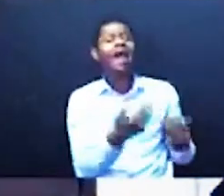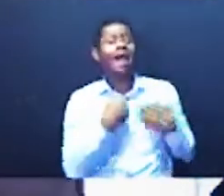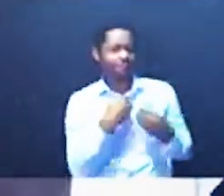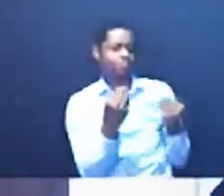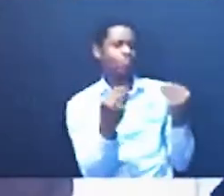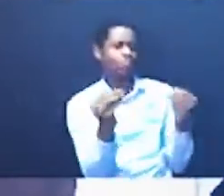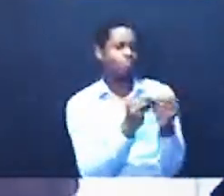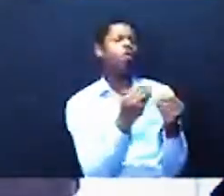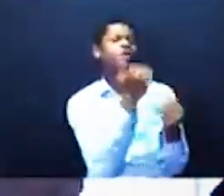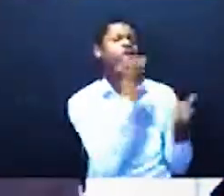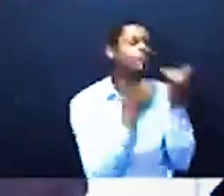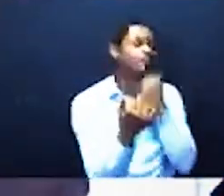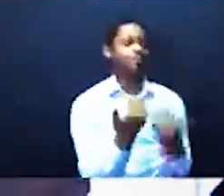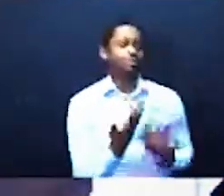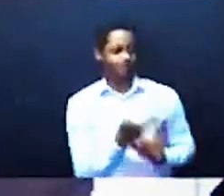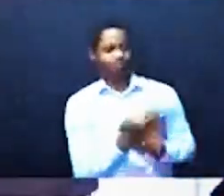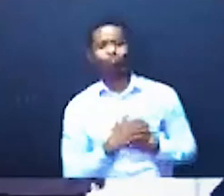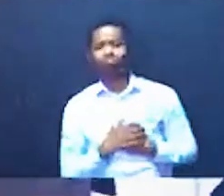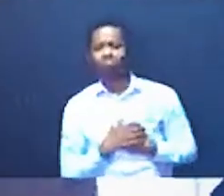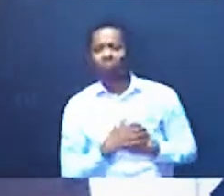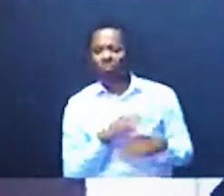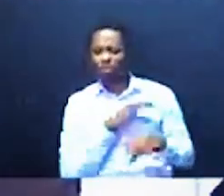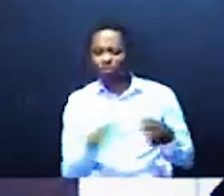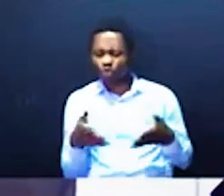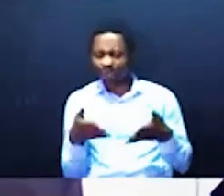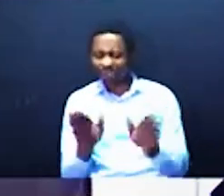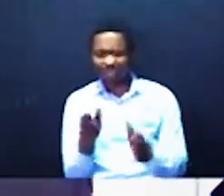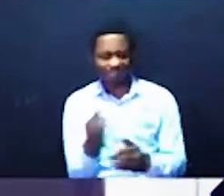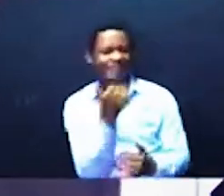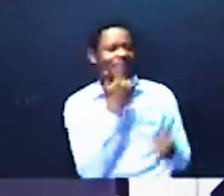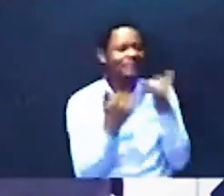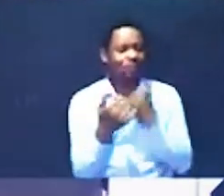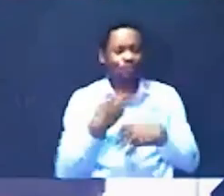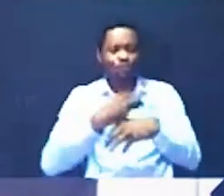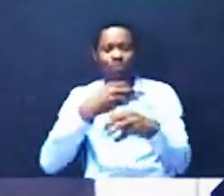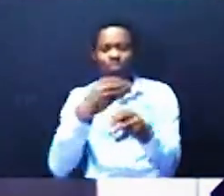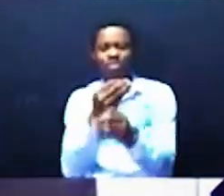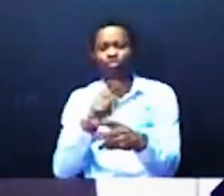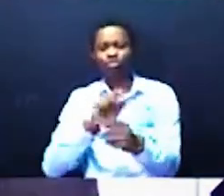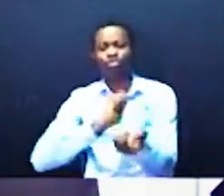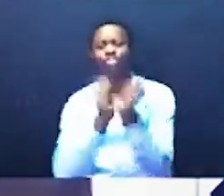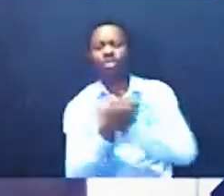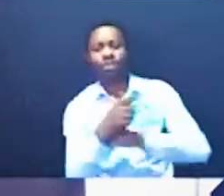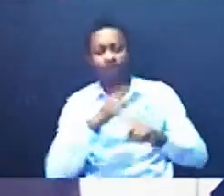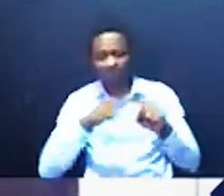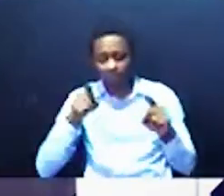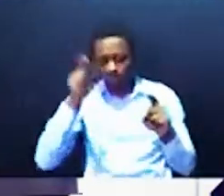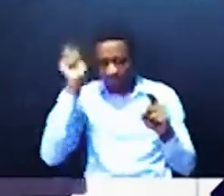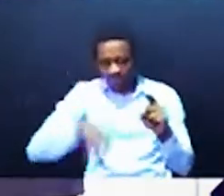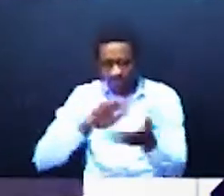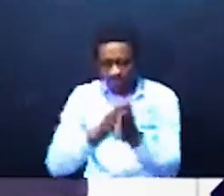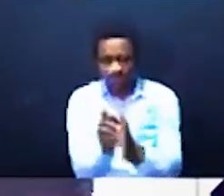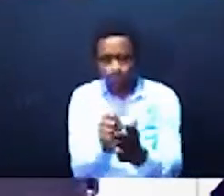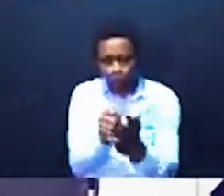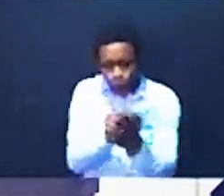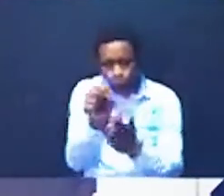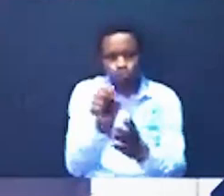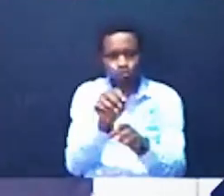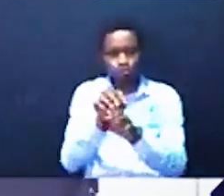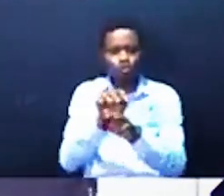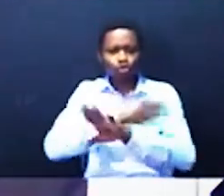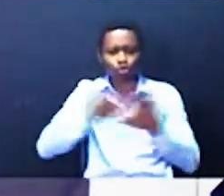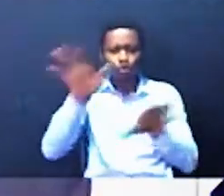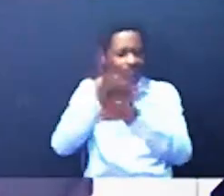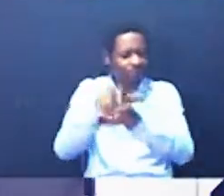But don't let those things change. We got to be real. Let people know that we are